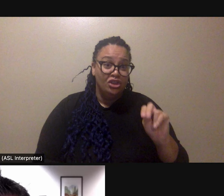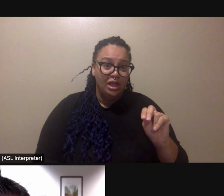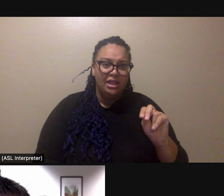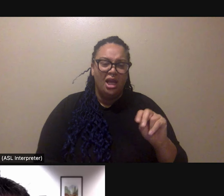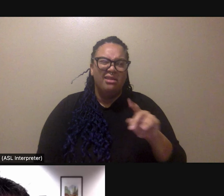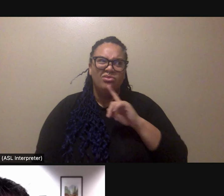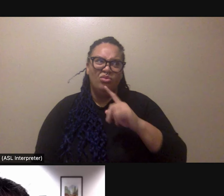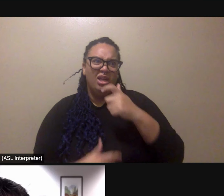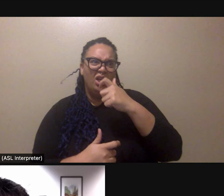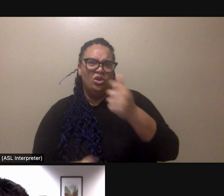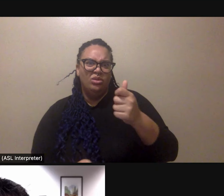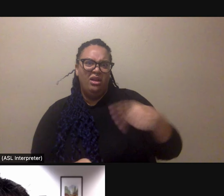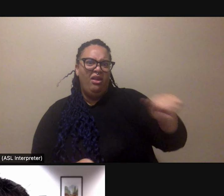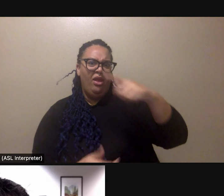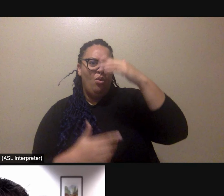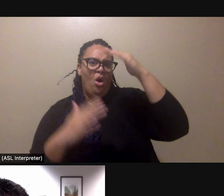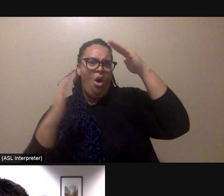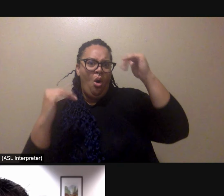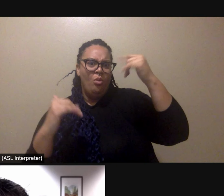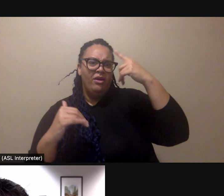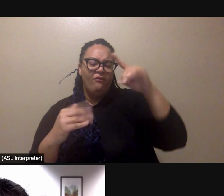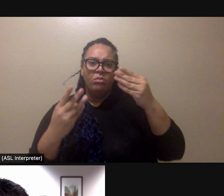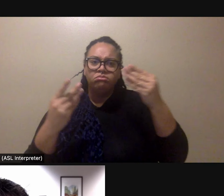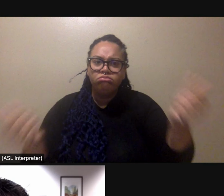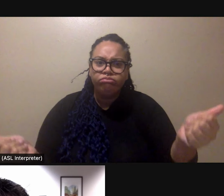interesting that they were hoping for some resolution